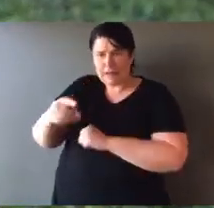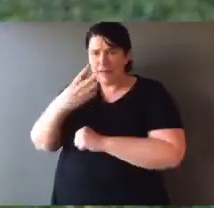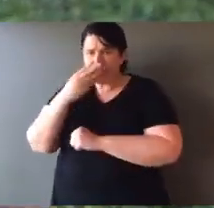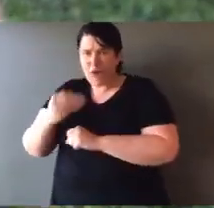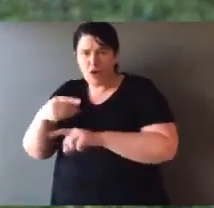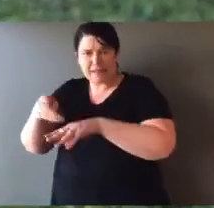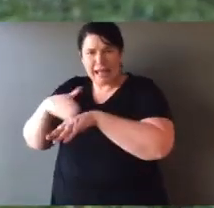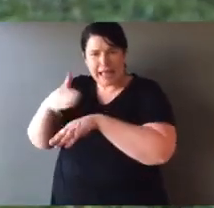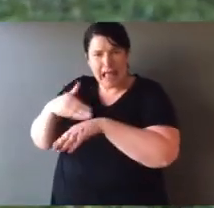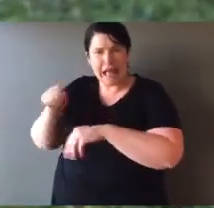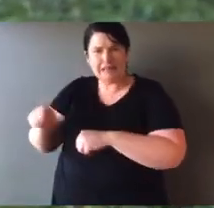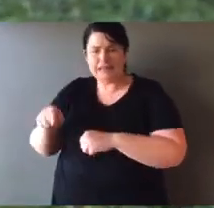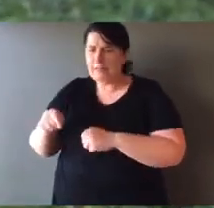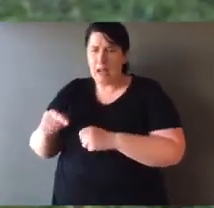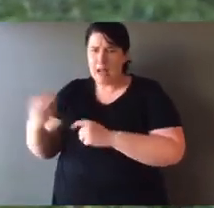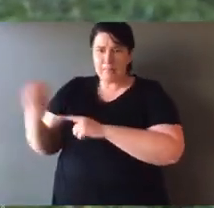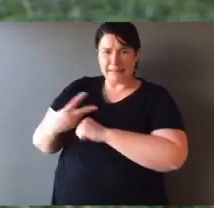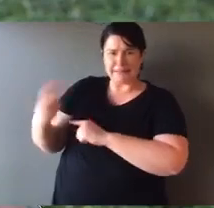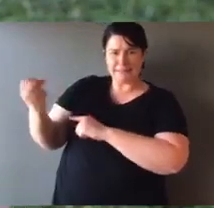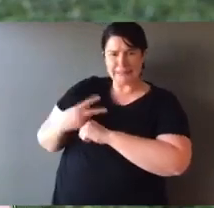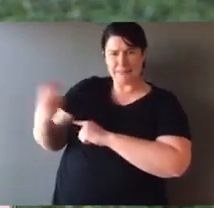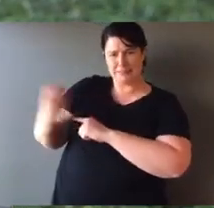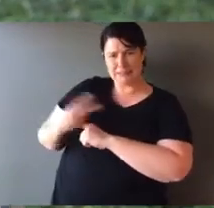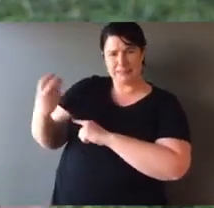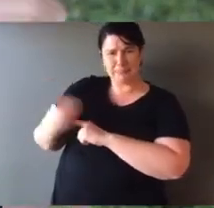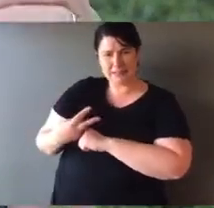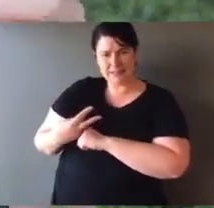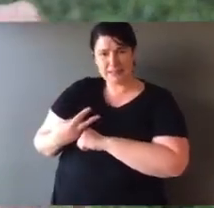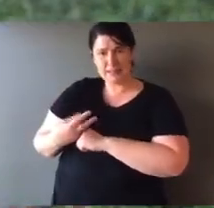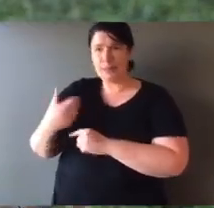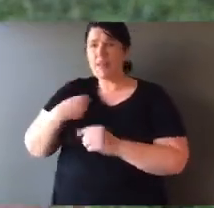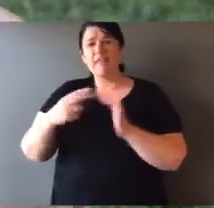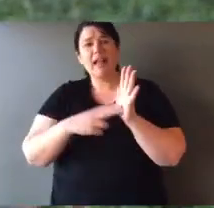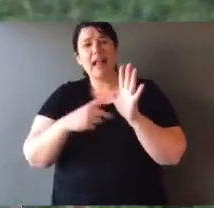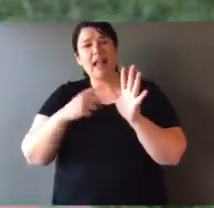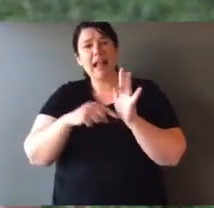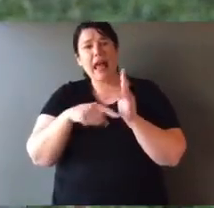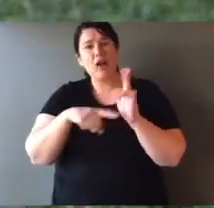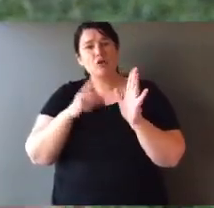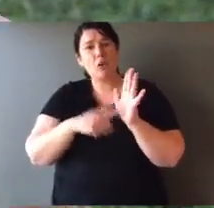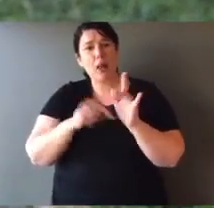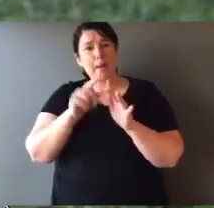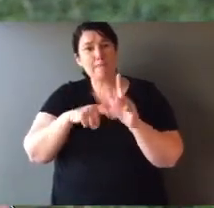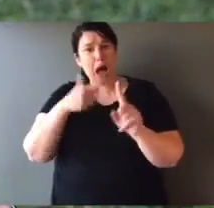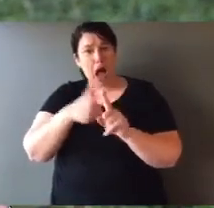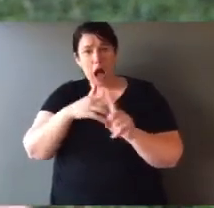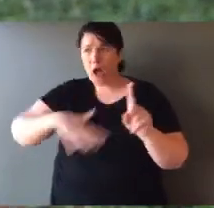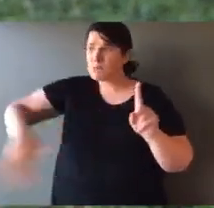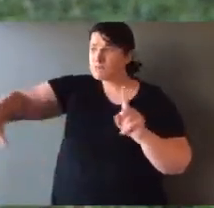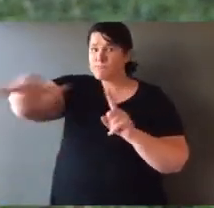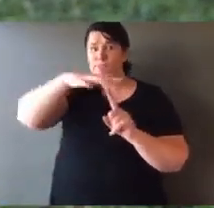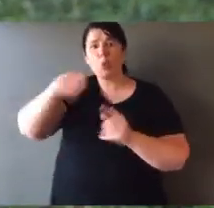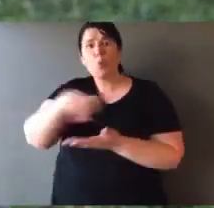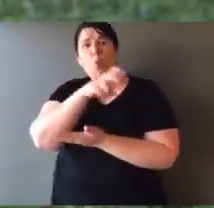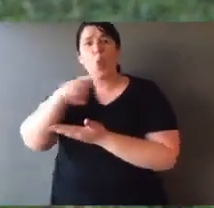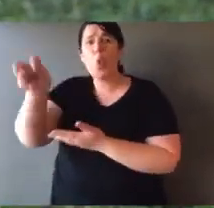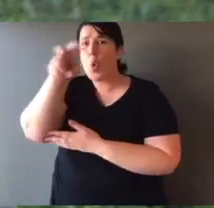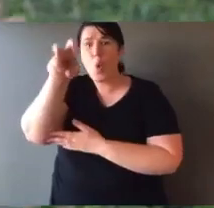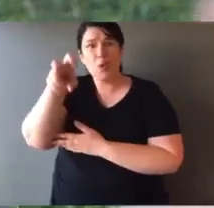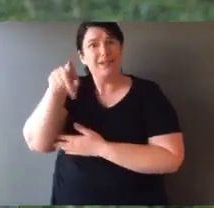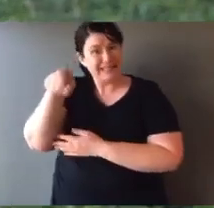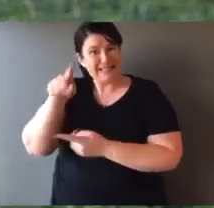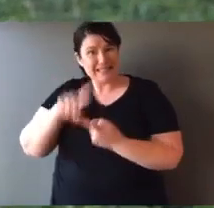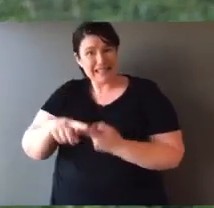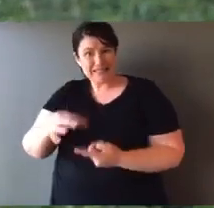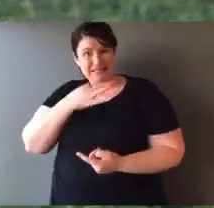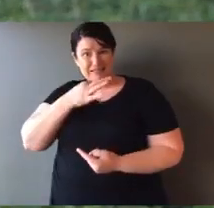the threat of our feral pests, but they are overcoming us. And even in our national parks that are well protected, we've lost and we're losing our